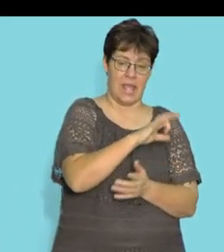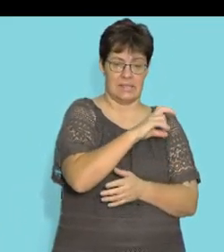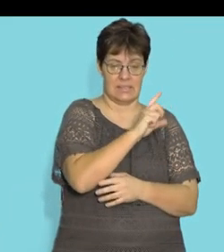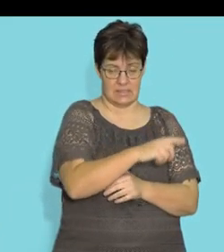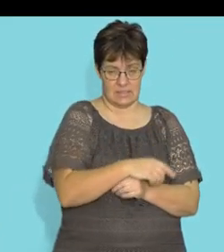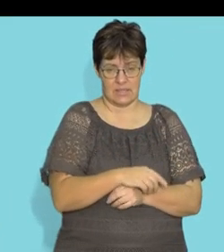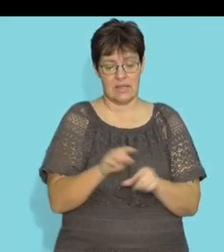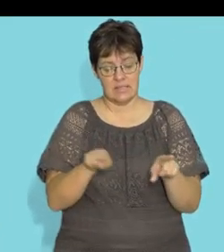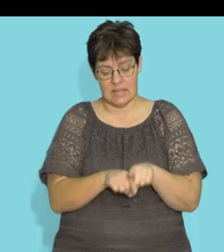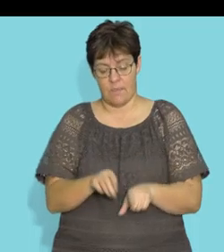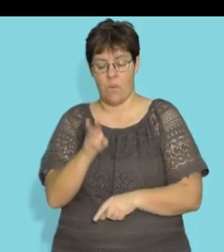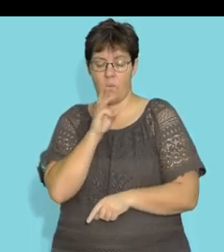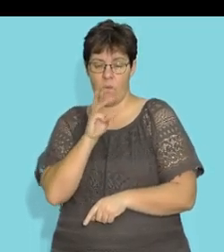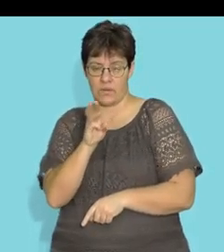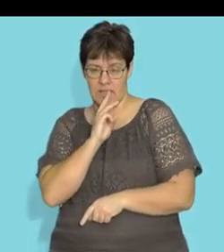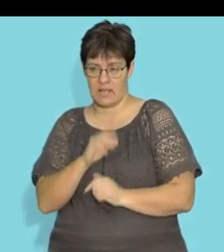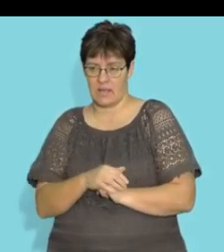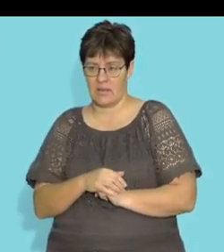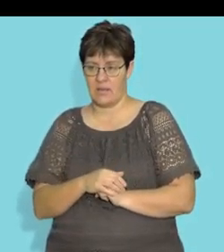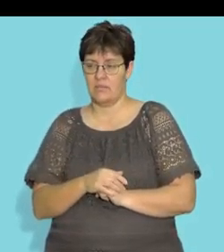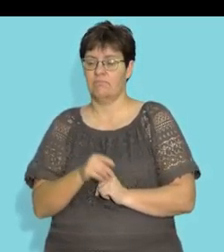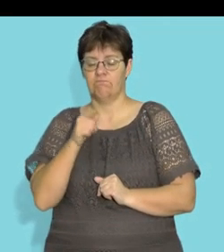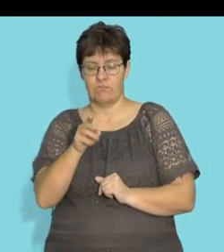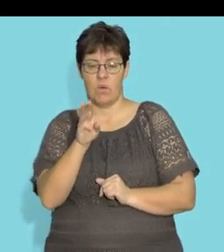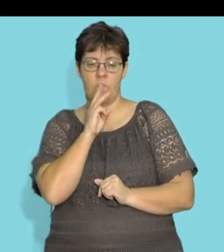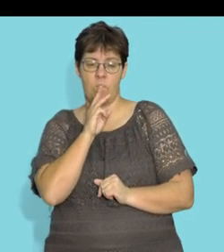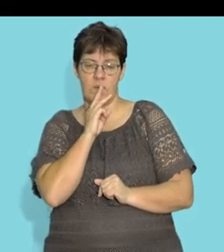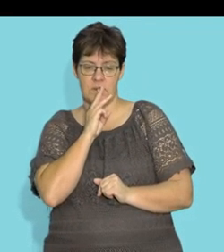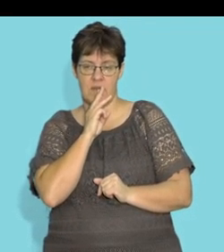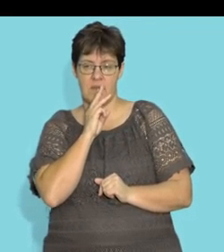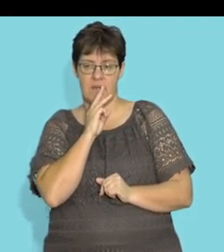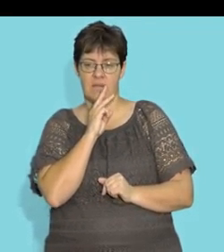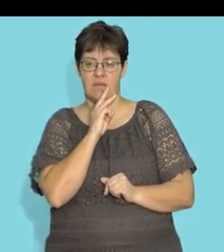ion becomes a strong